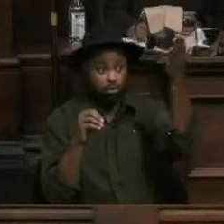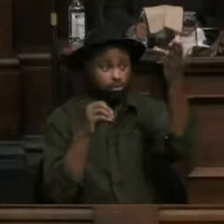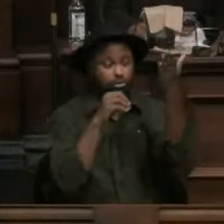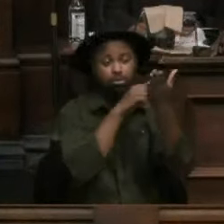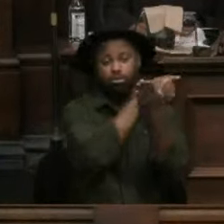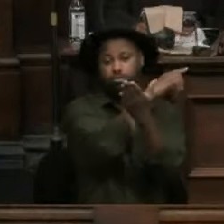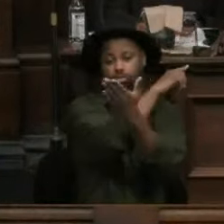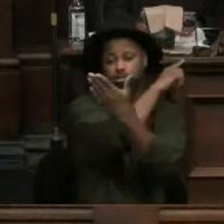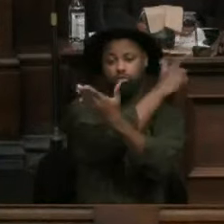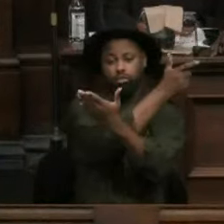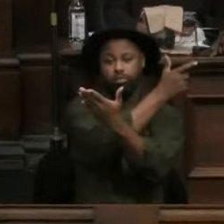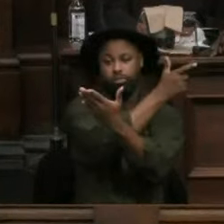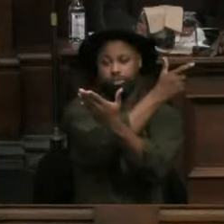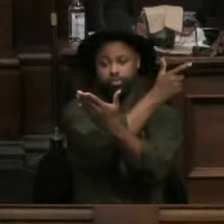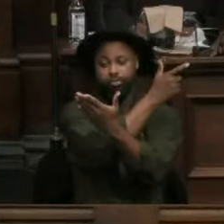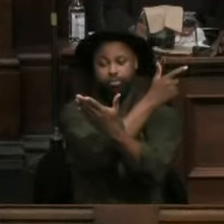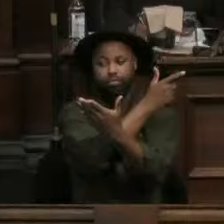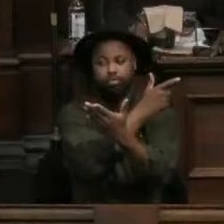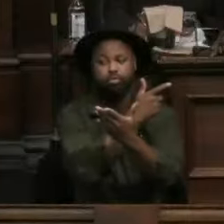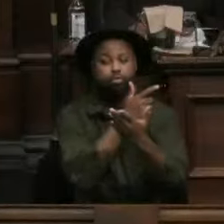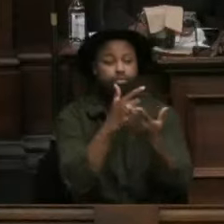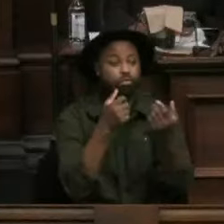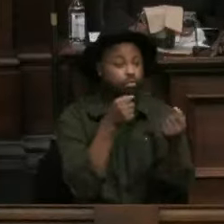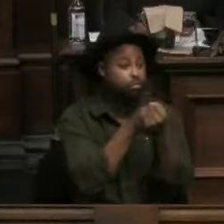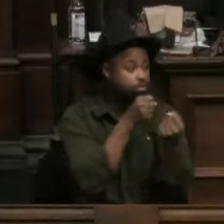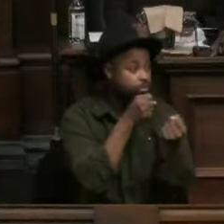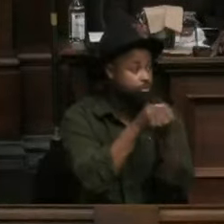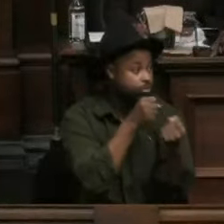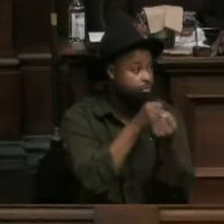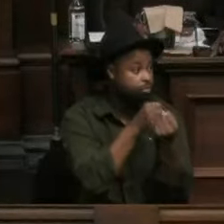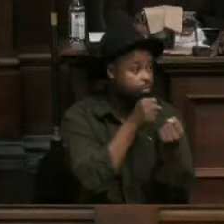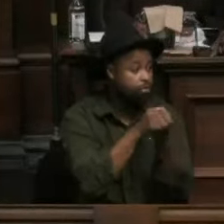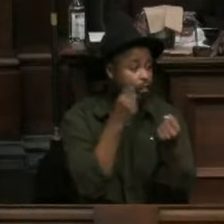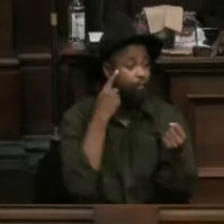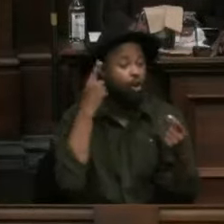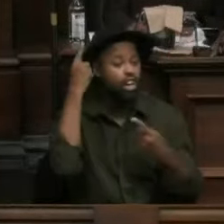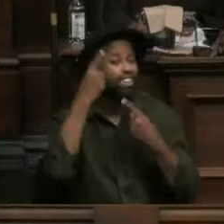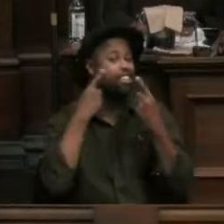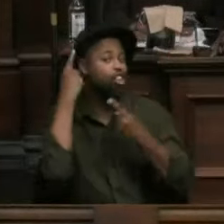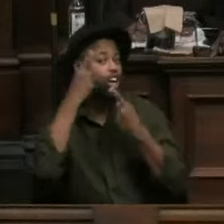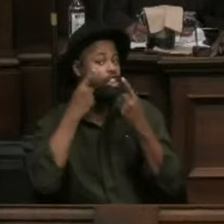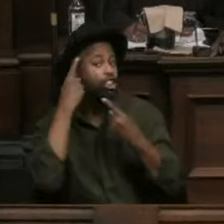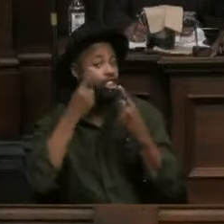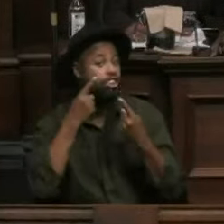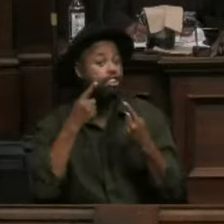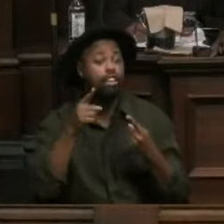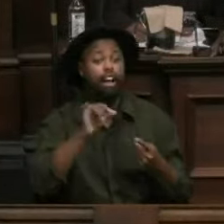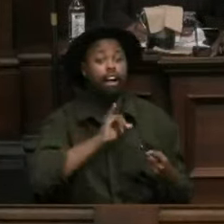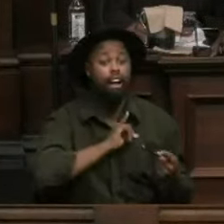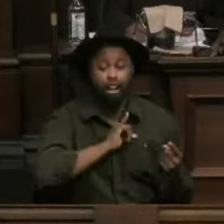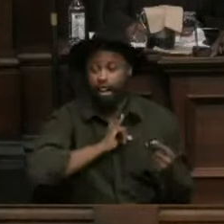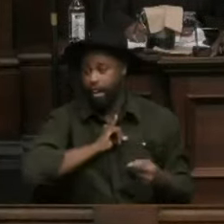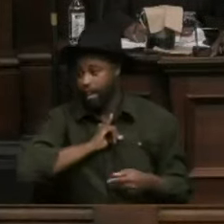Second. Moved and seconded. All in favor of consideration, please say aye. Aye. Aye. Any